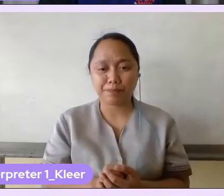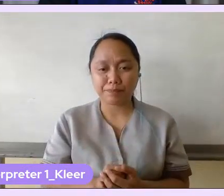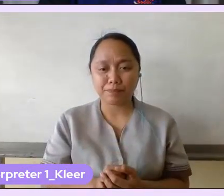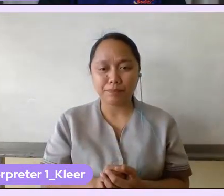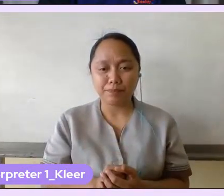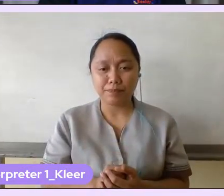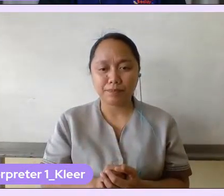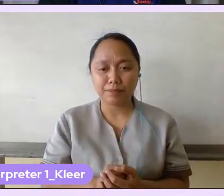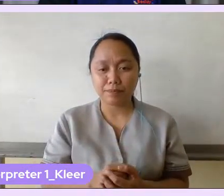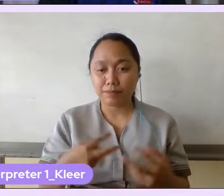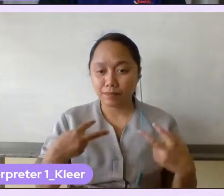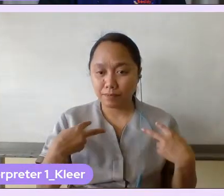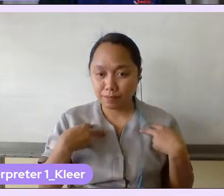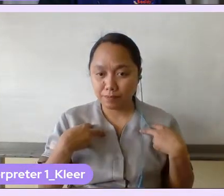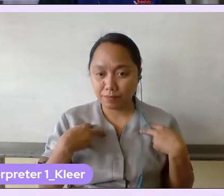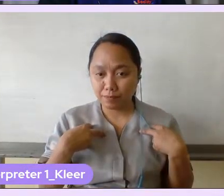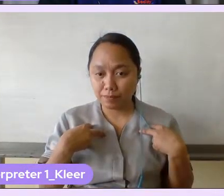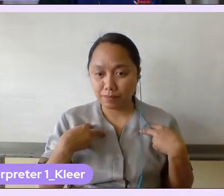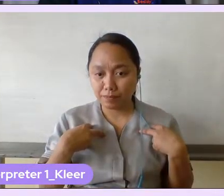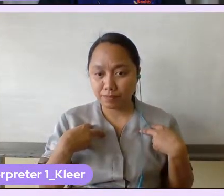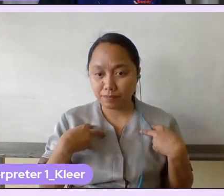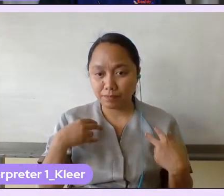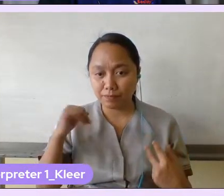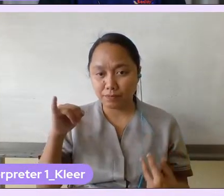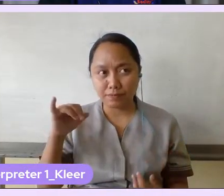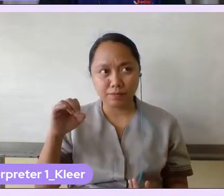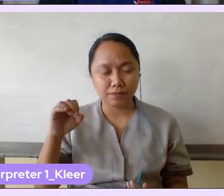IoT for IoT